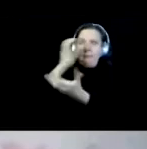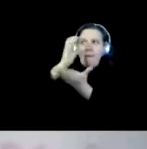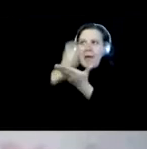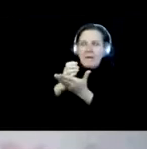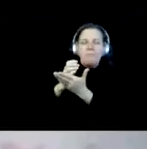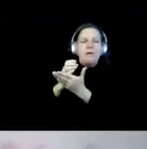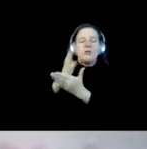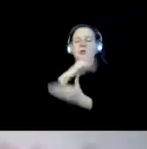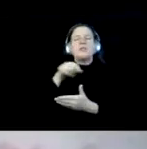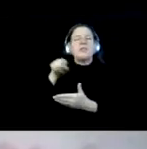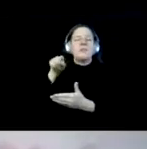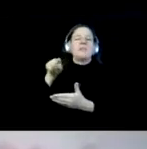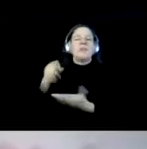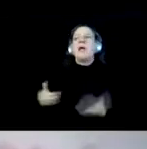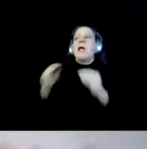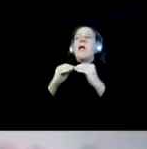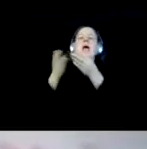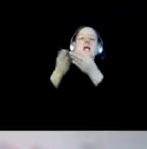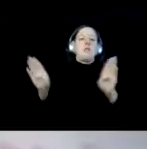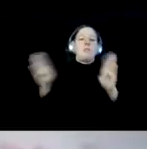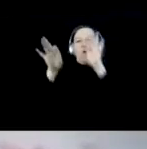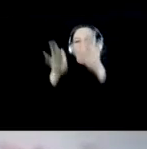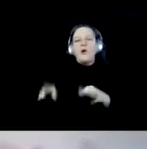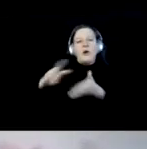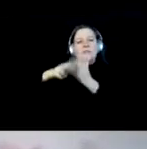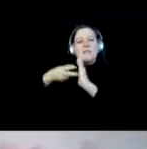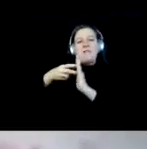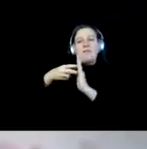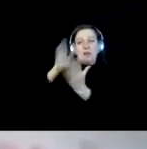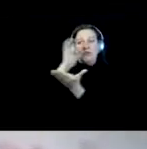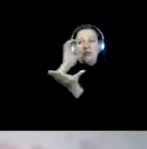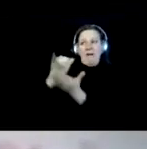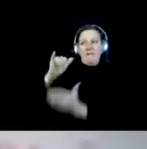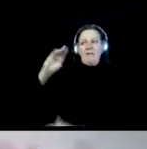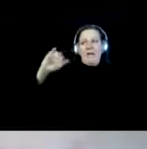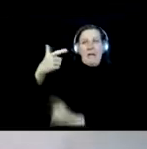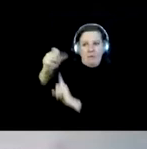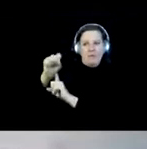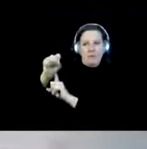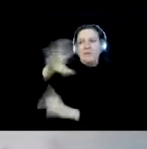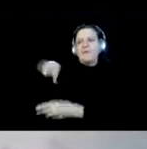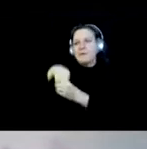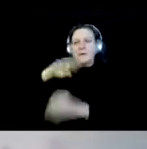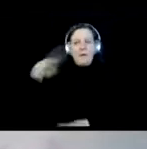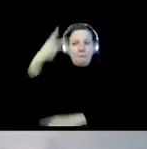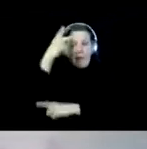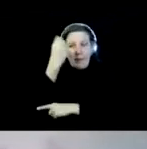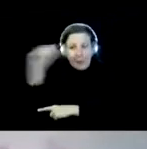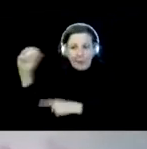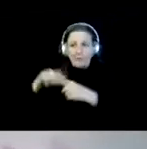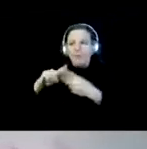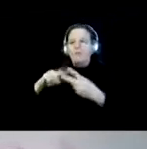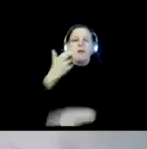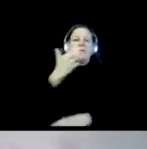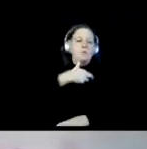has a broader definition of, I guess, images, which includes like political movements or religion or